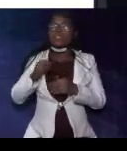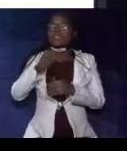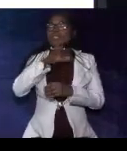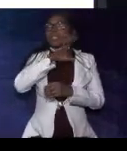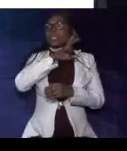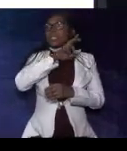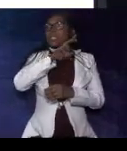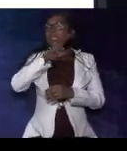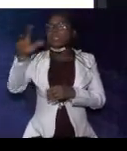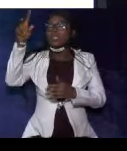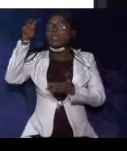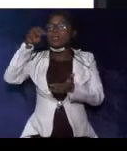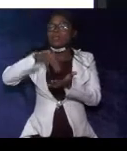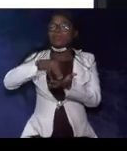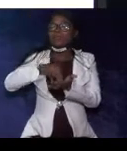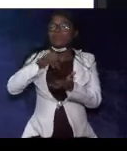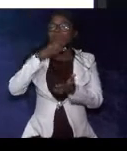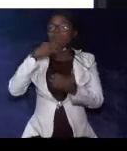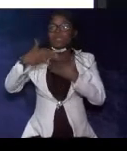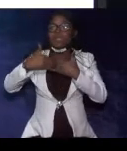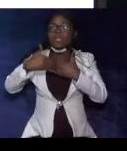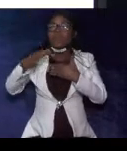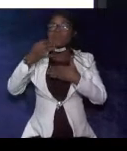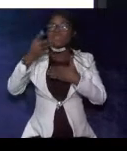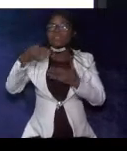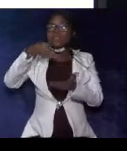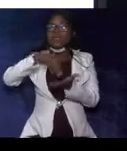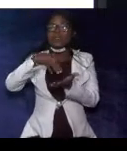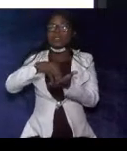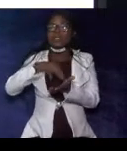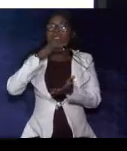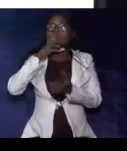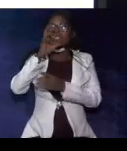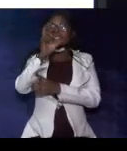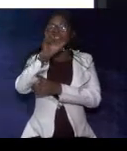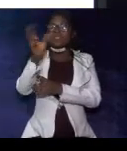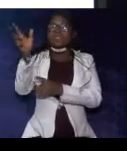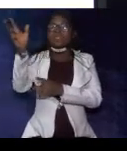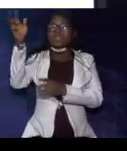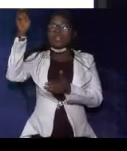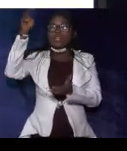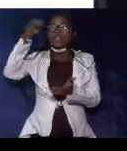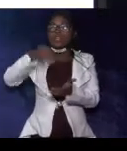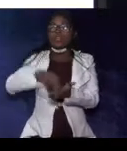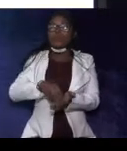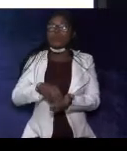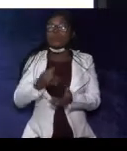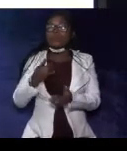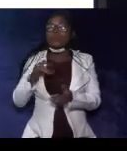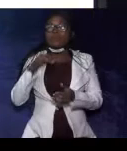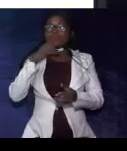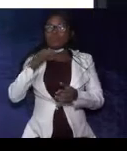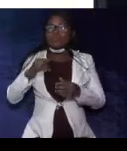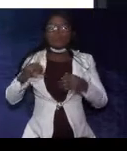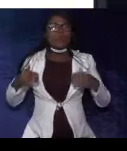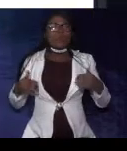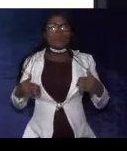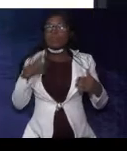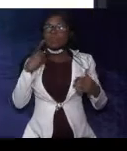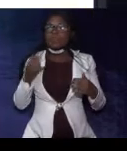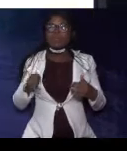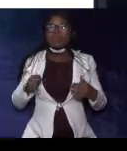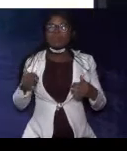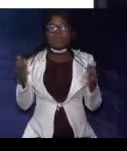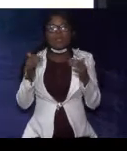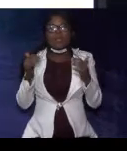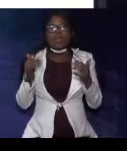Magic Tuesday, and you were told that the next place value after the billion is trillion. Now I don't want you to be scared, my friend. We will